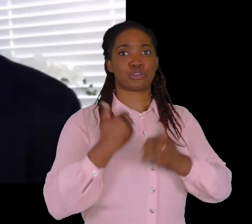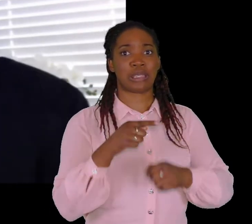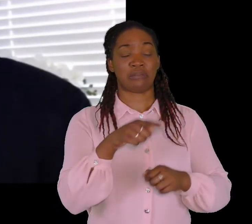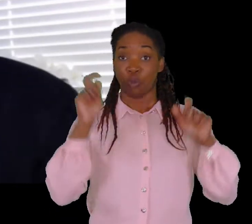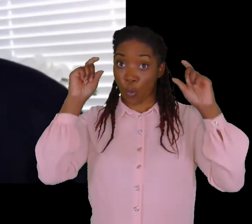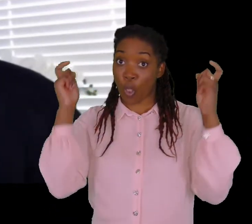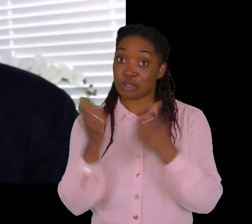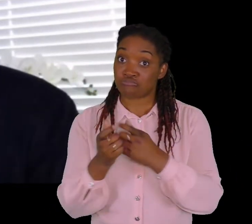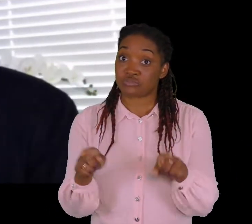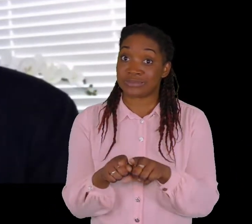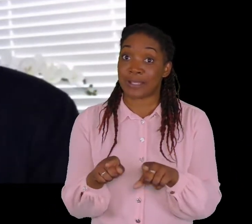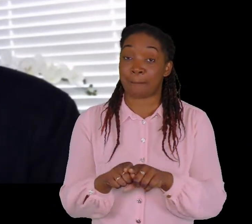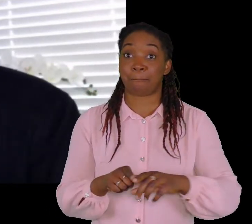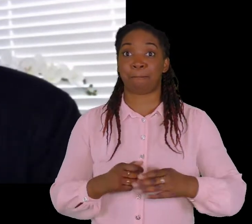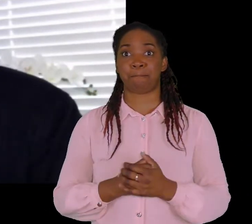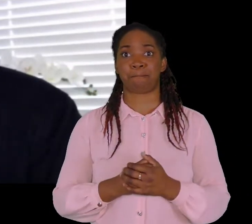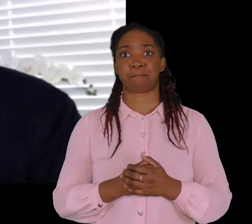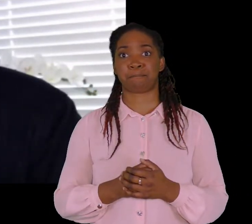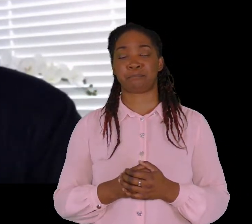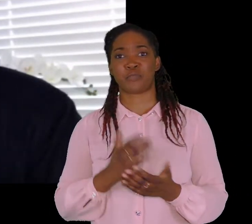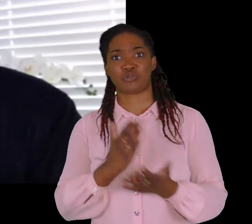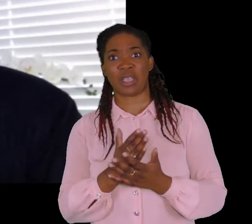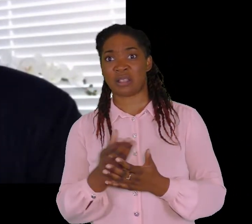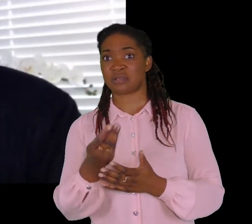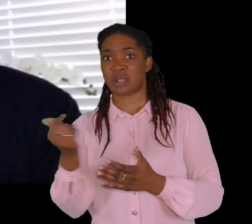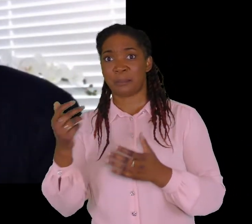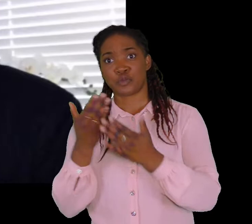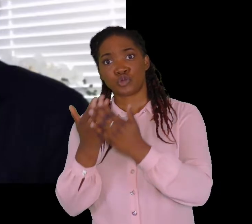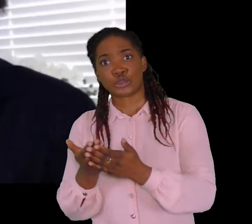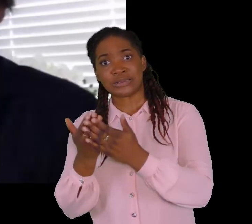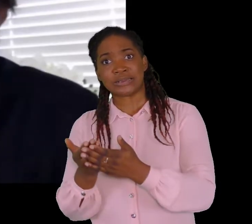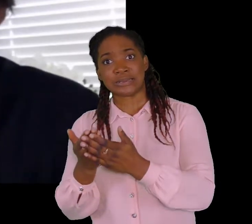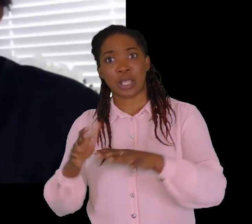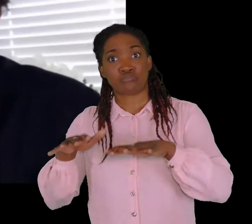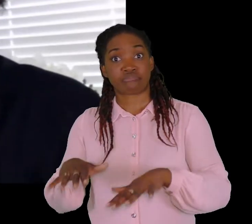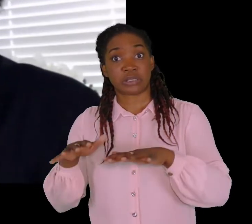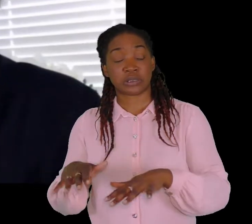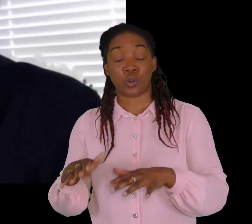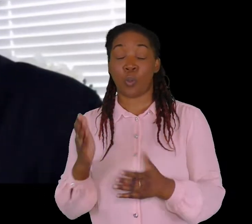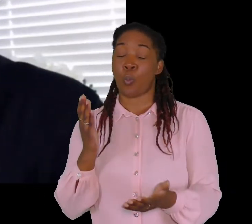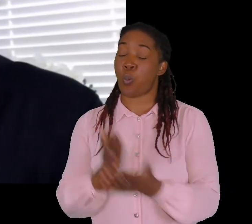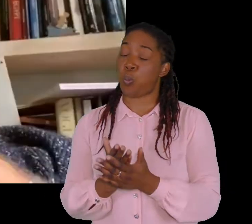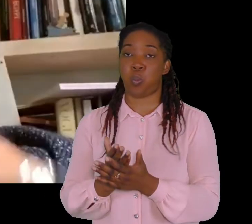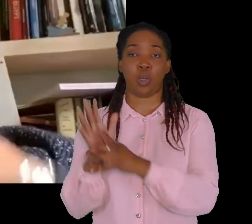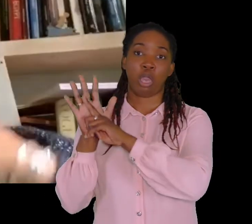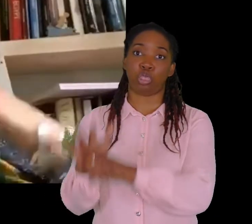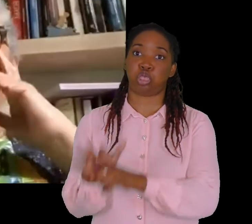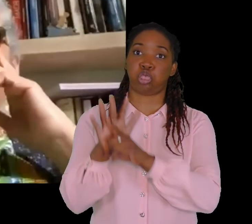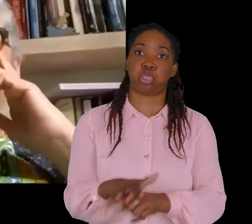who studied in Britain faced a hell lot of discrimination about our work. And I mean,